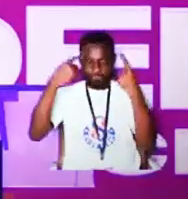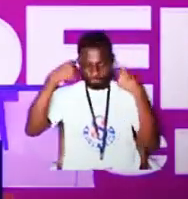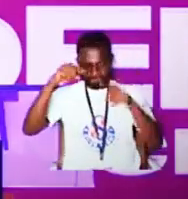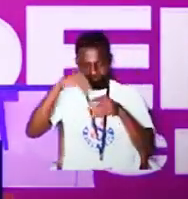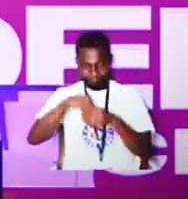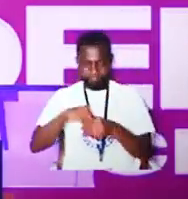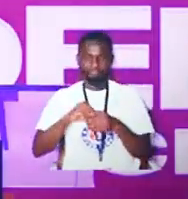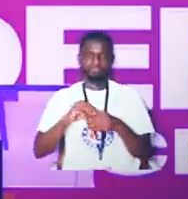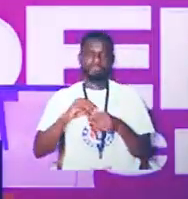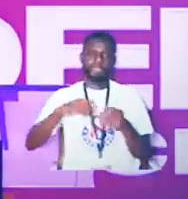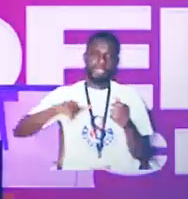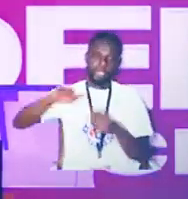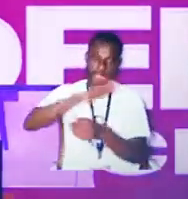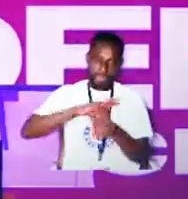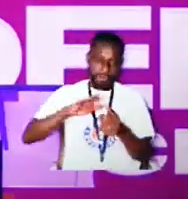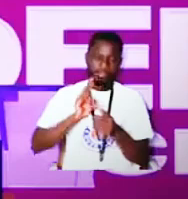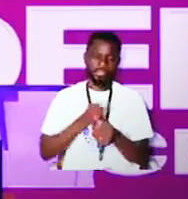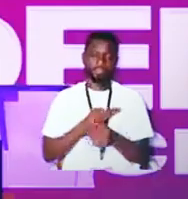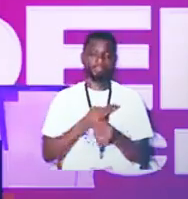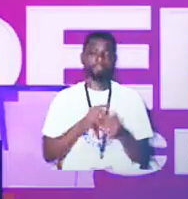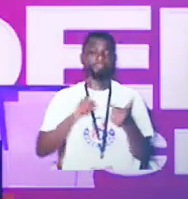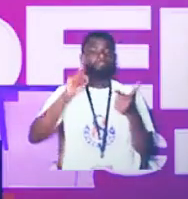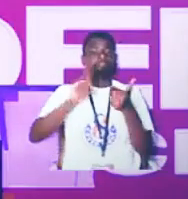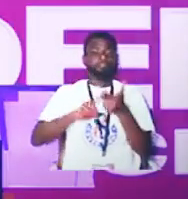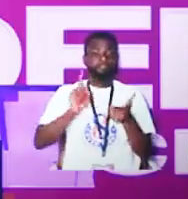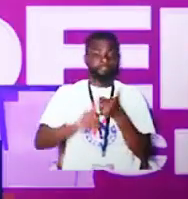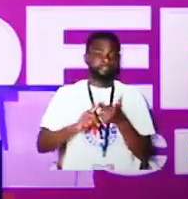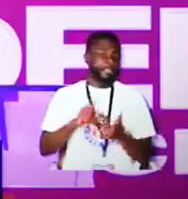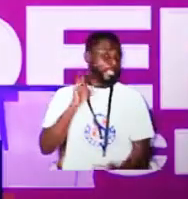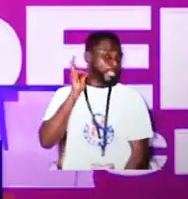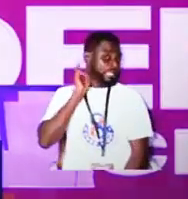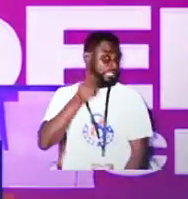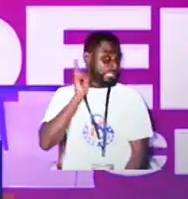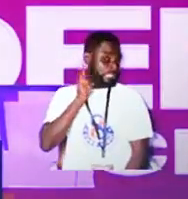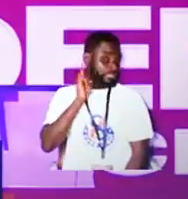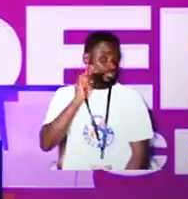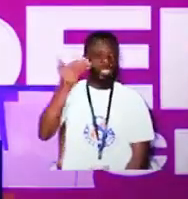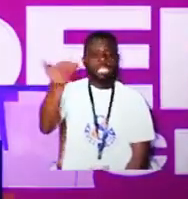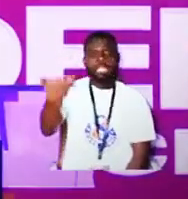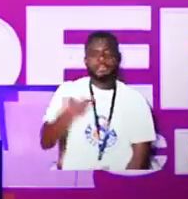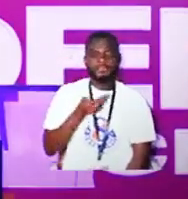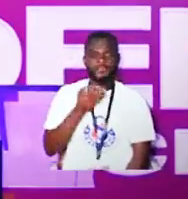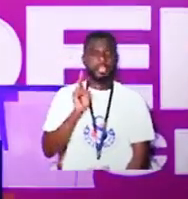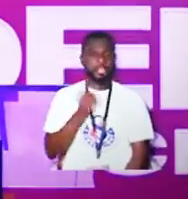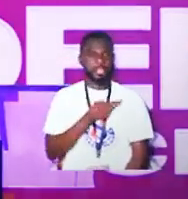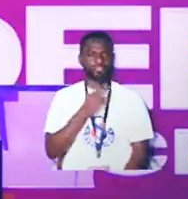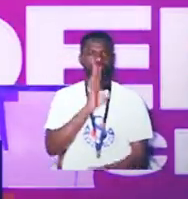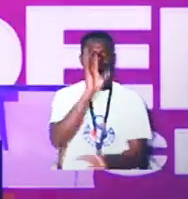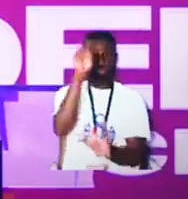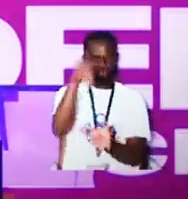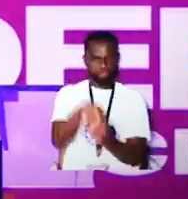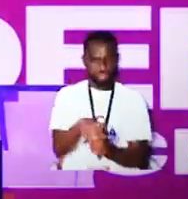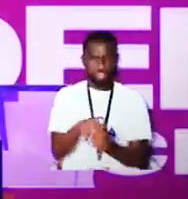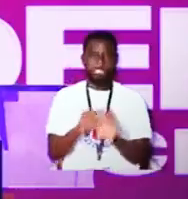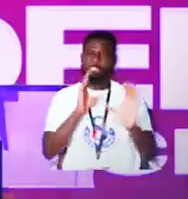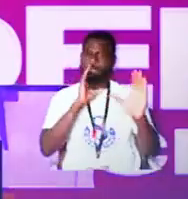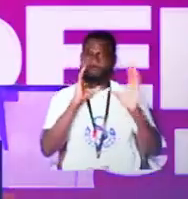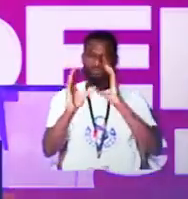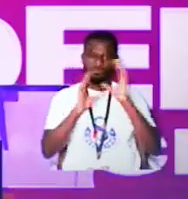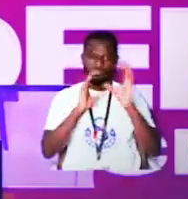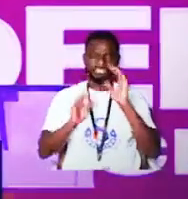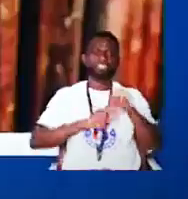Number two, history invites us to join in the conversation on national